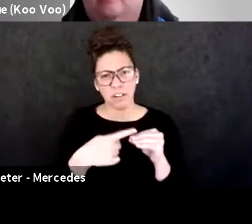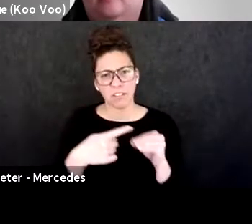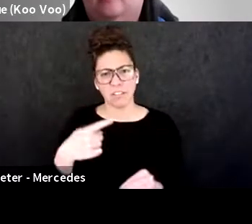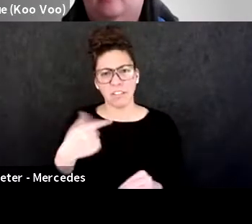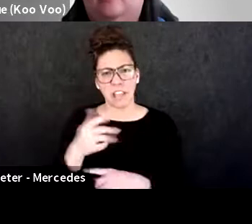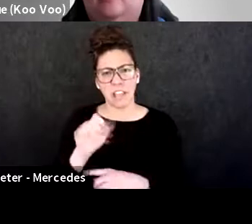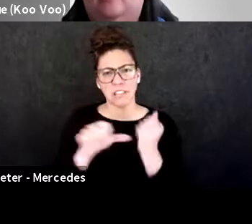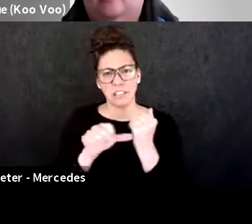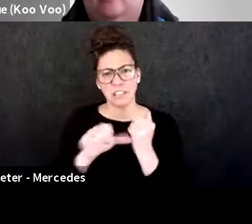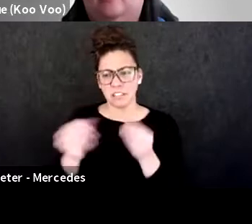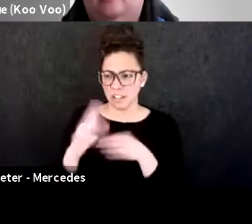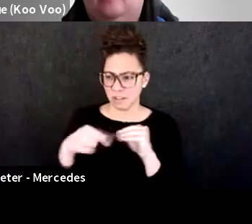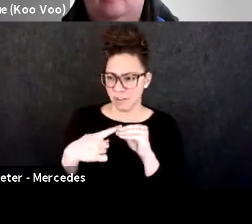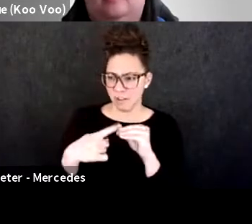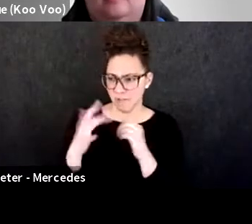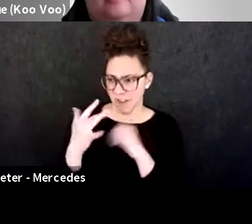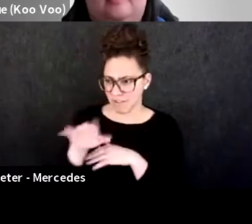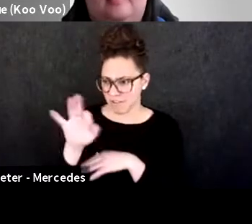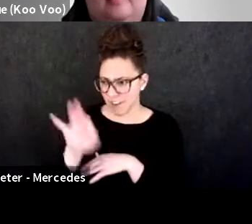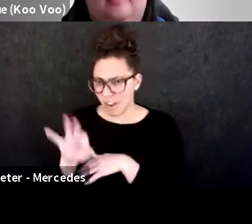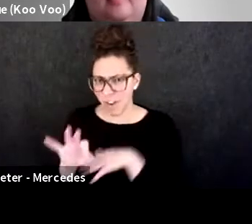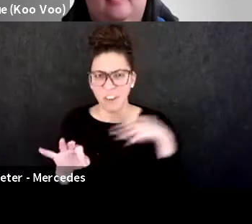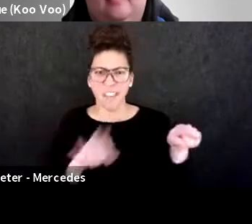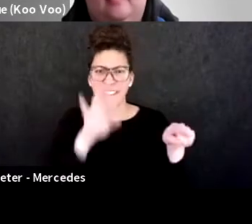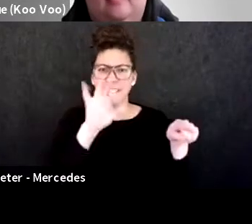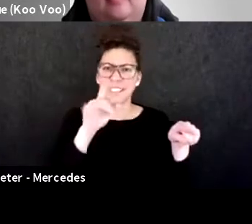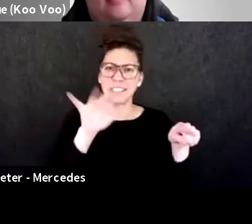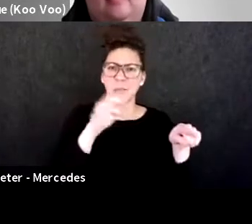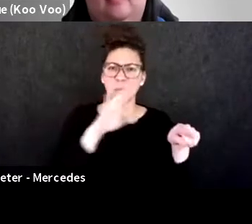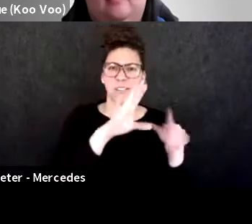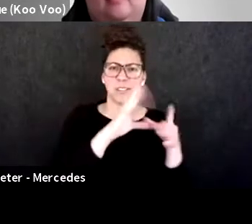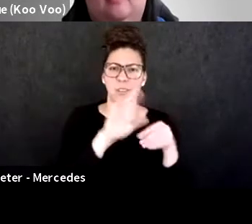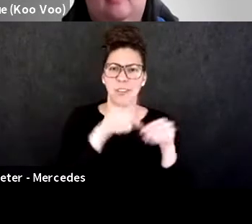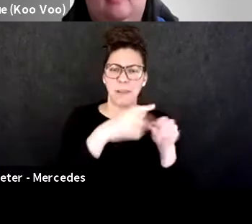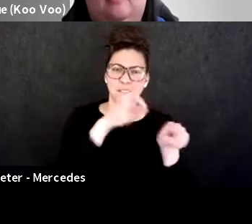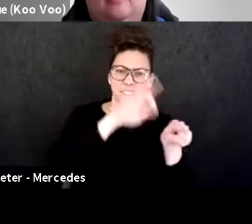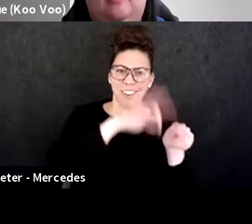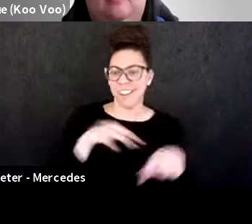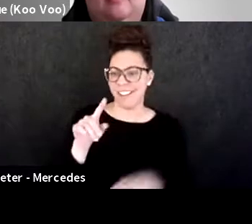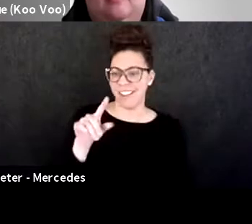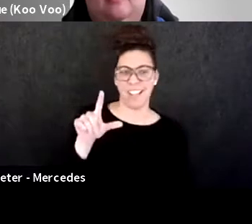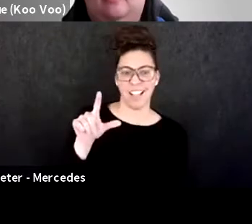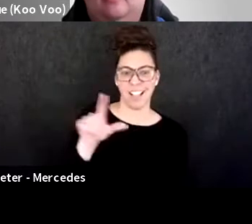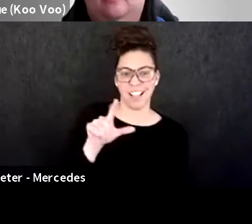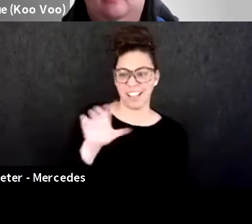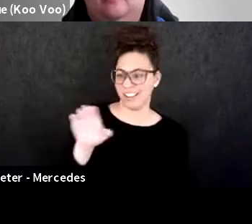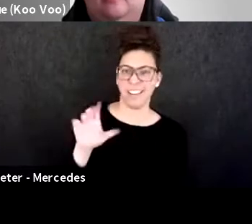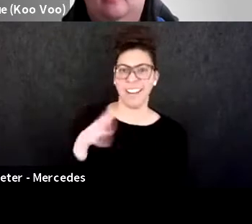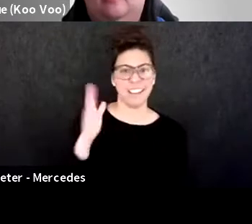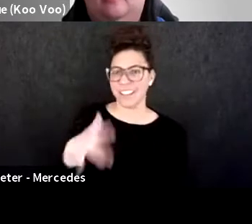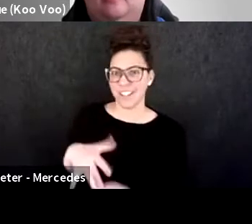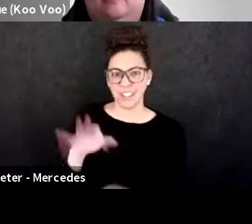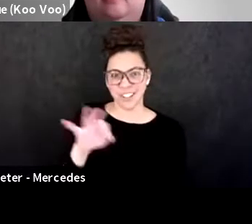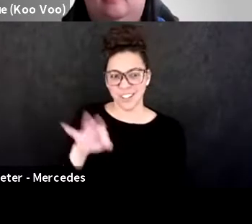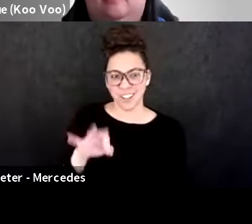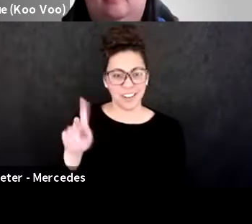and then kind of like Deborah's story about, you know, Fresno having dirt roads, like why would you want to go there? And then Lee never being here either, you know, and Cal coming from